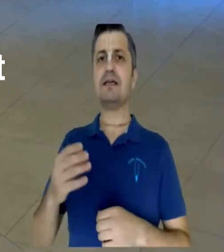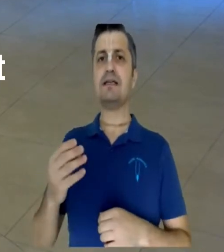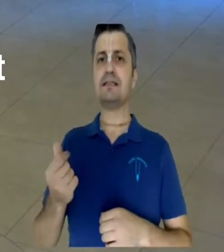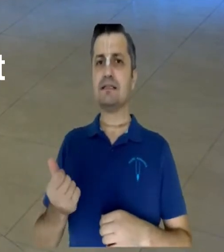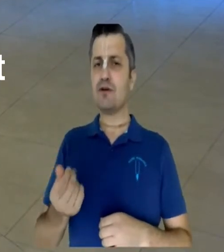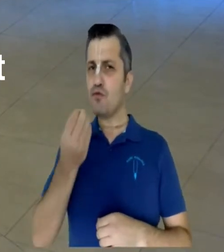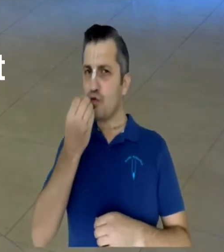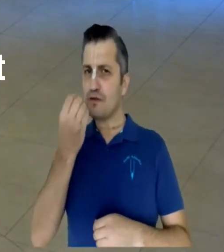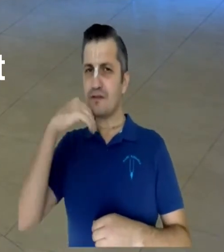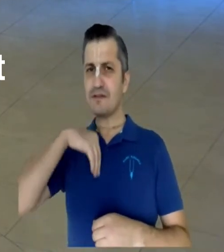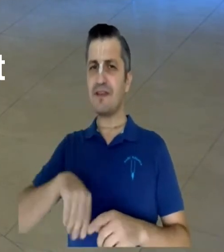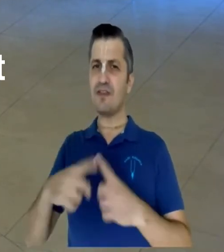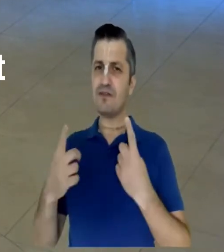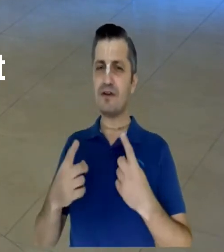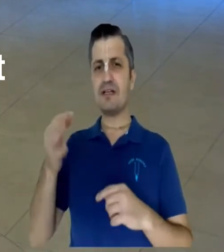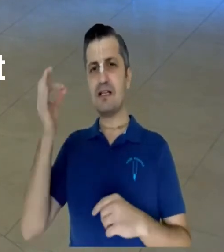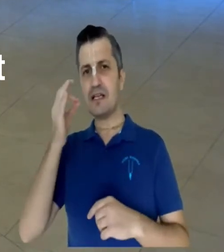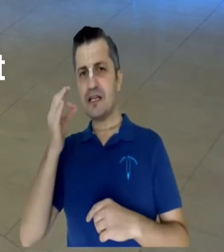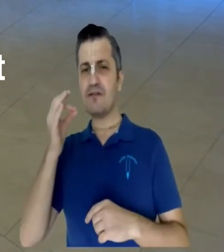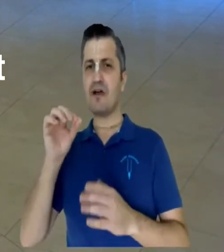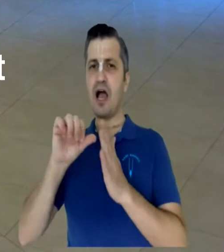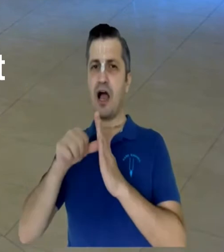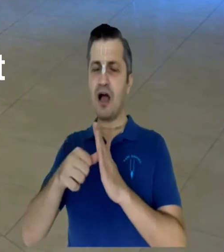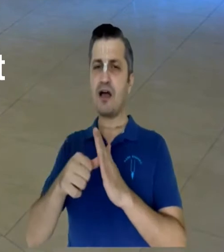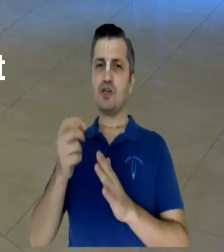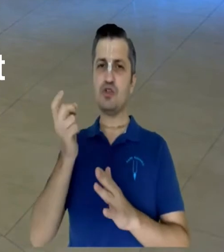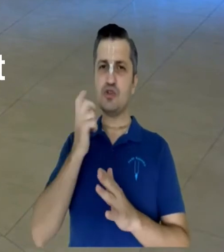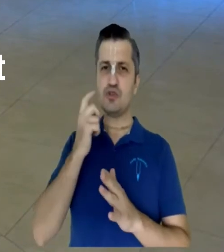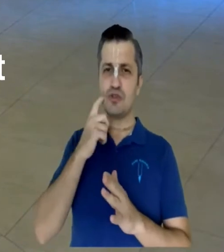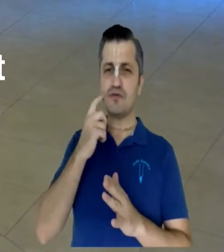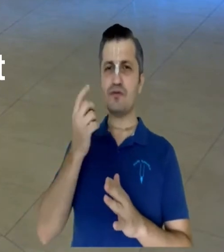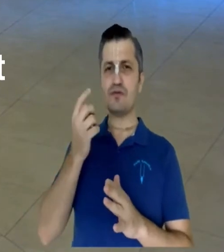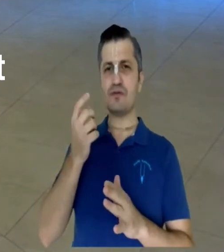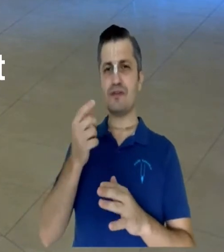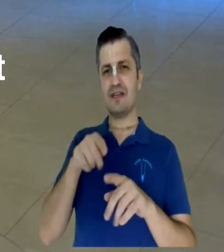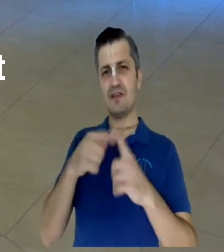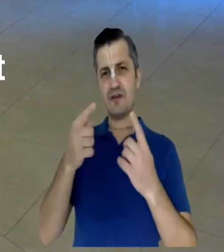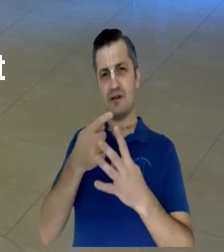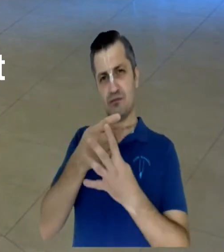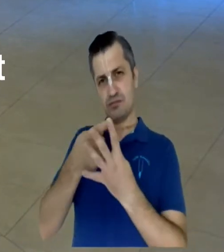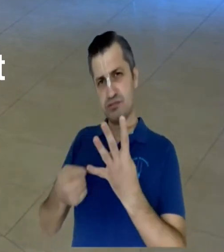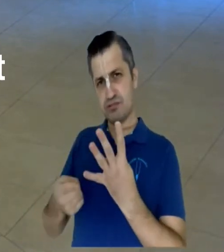licked up, and some are sucked. And He is the digestive force for all of them.